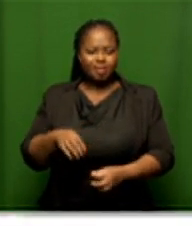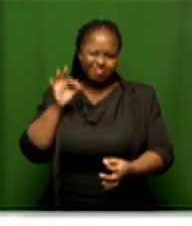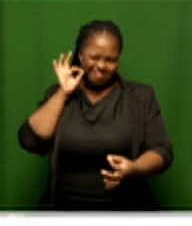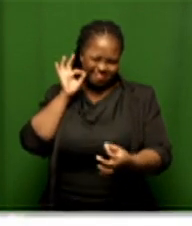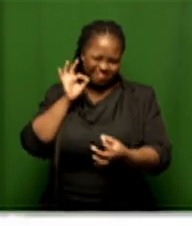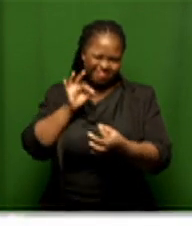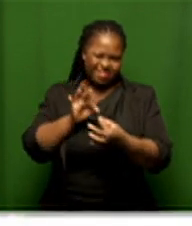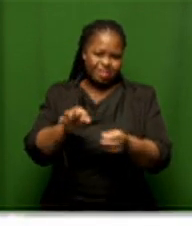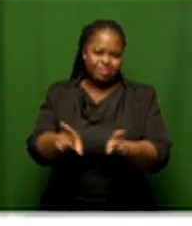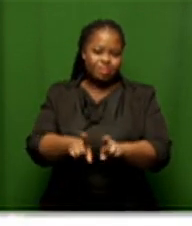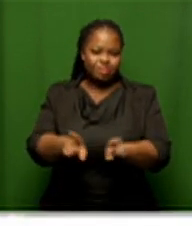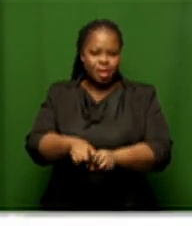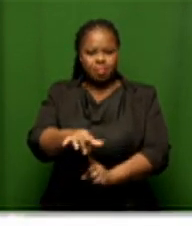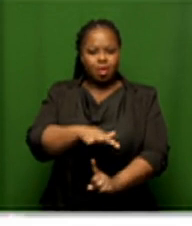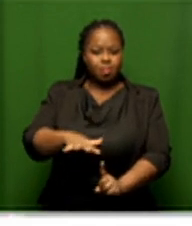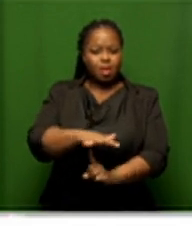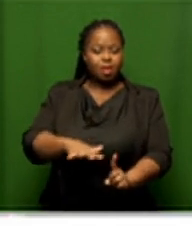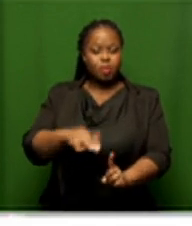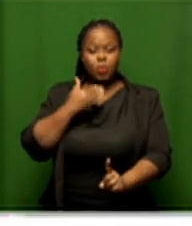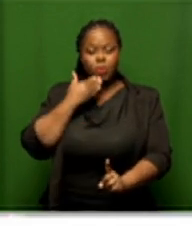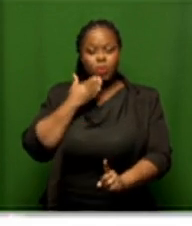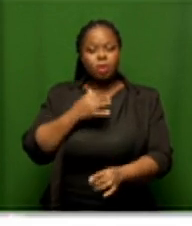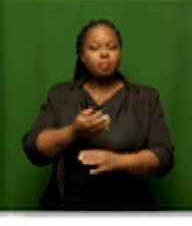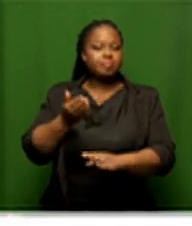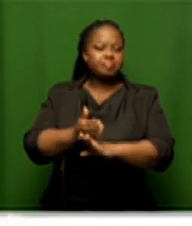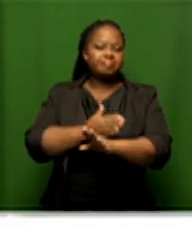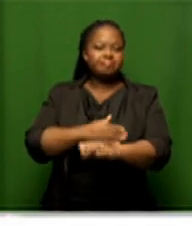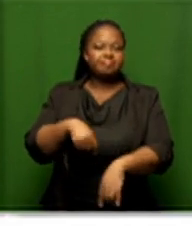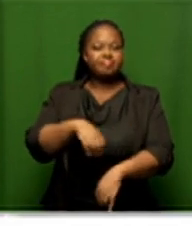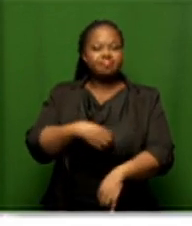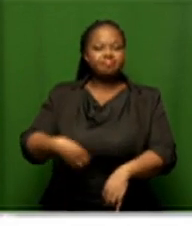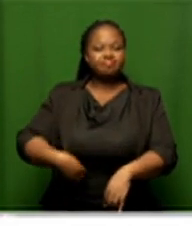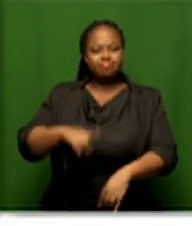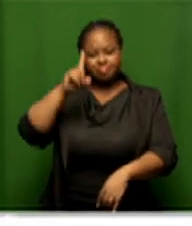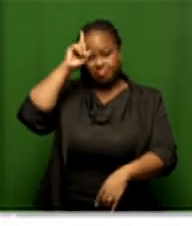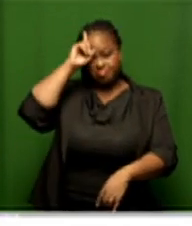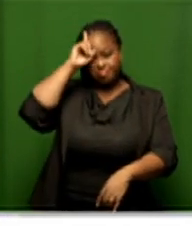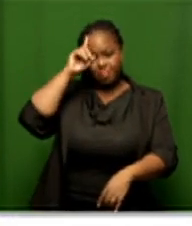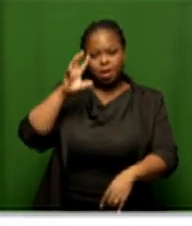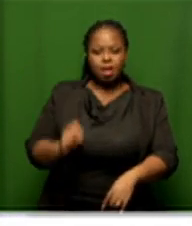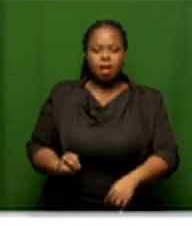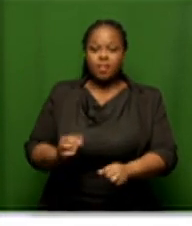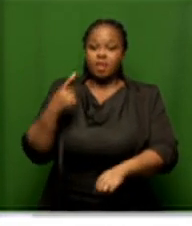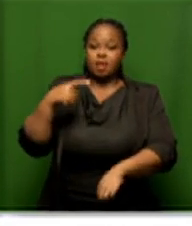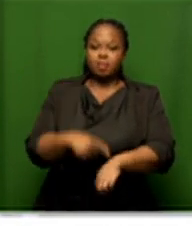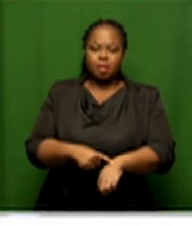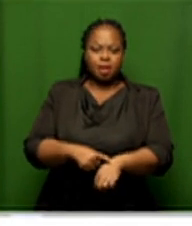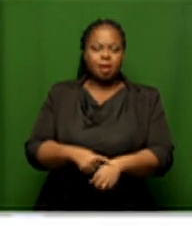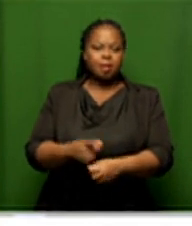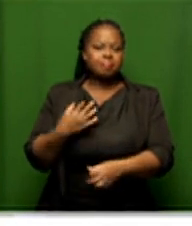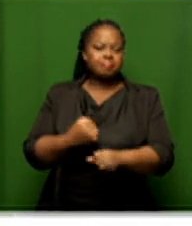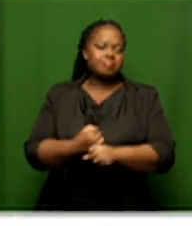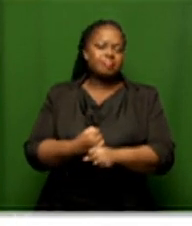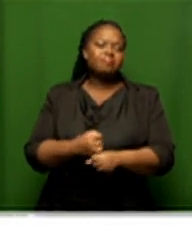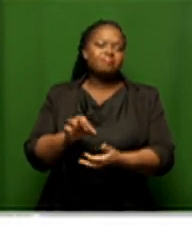spot where Dr. Nelson Rolihlahla Mandela cast his first vote in the first elections of a democratic South Africa, which he